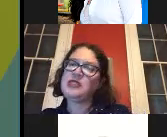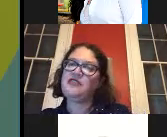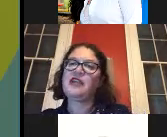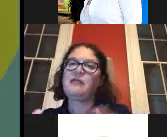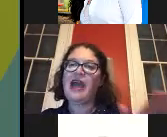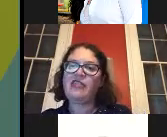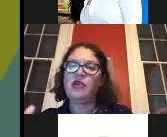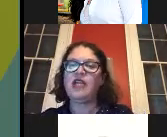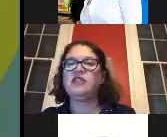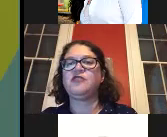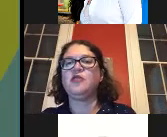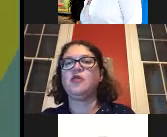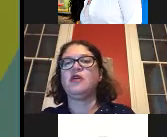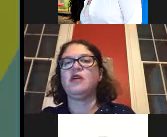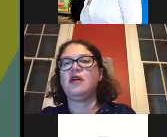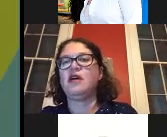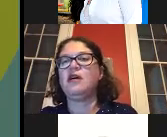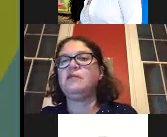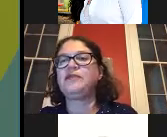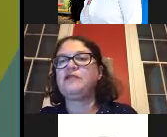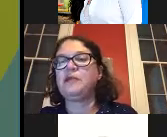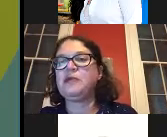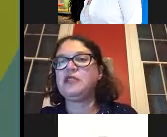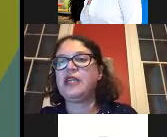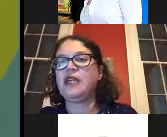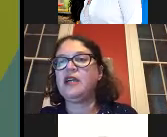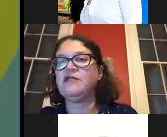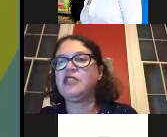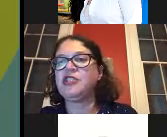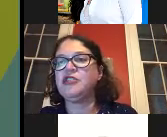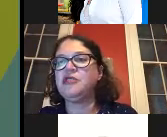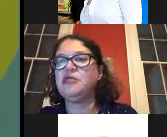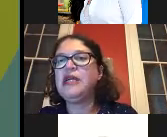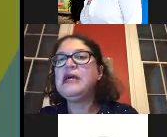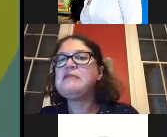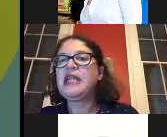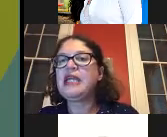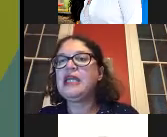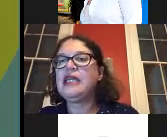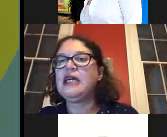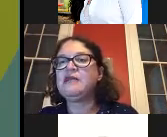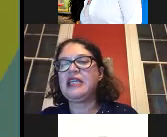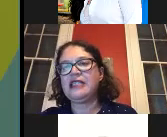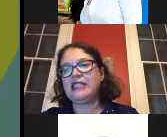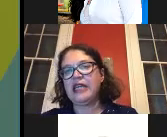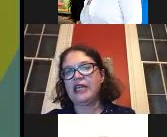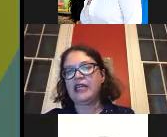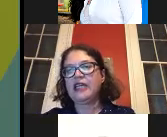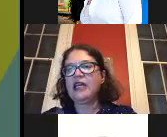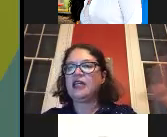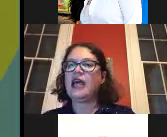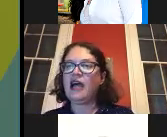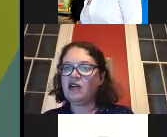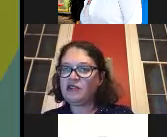sort of specific pathways for people to gain coverage to Medicaid. The